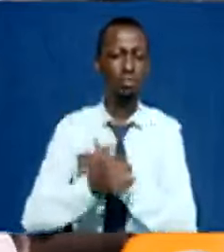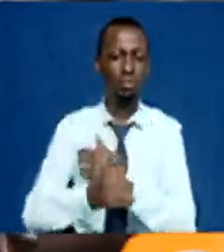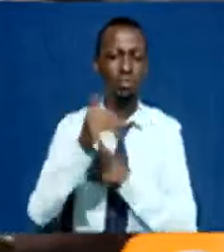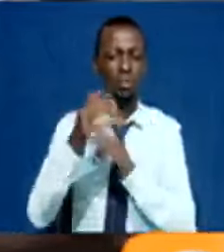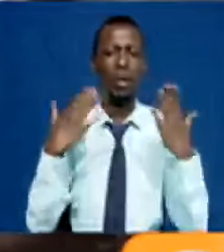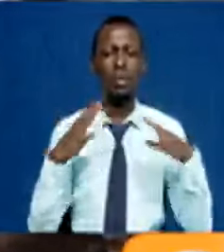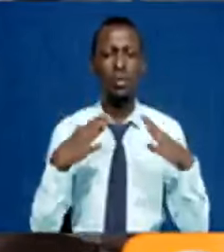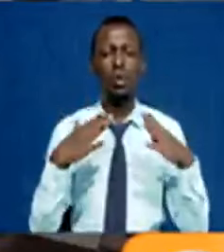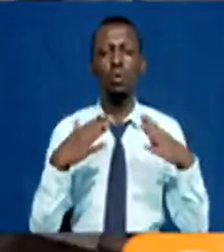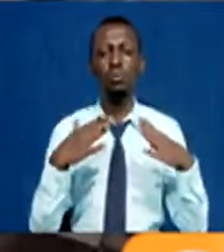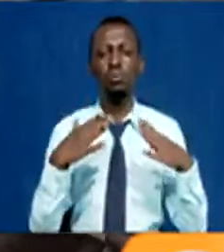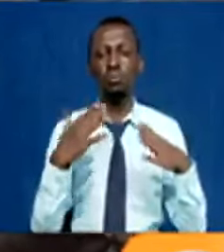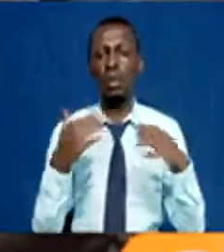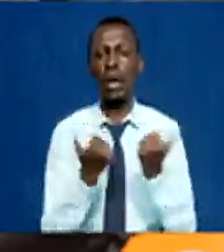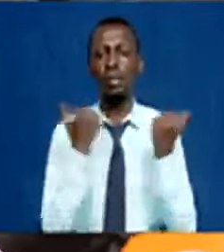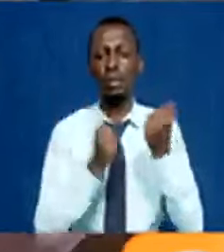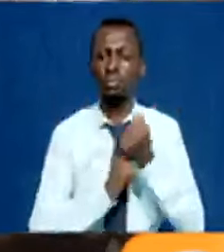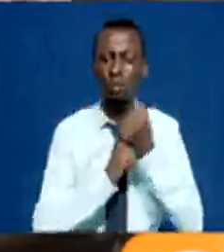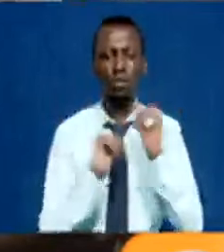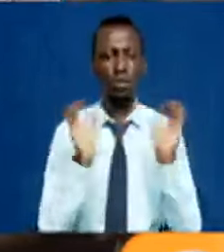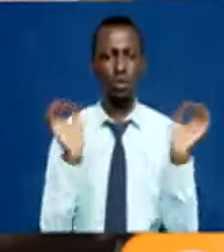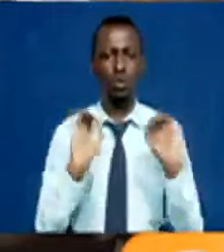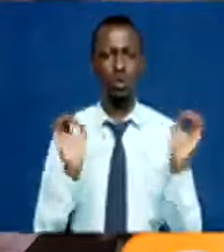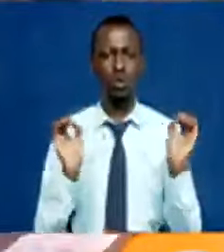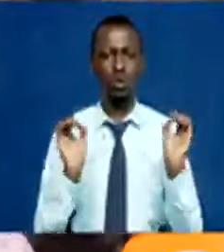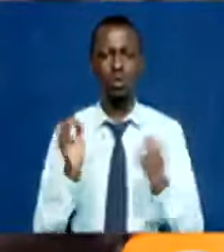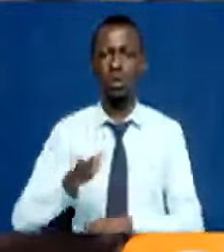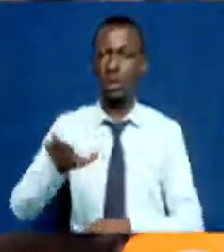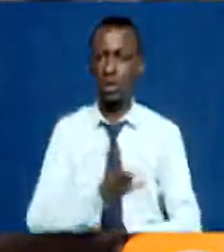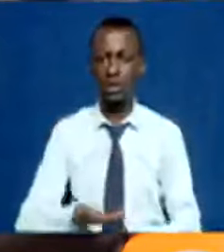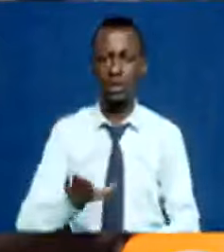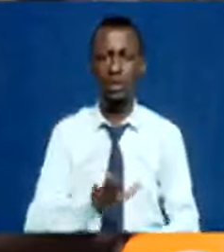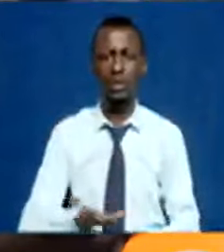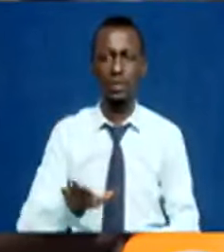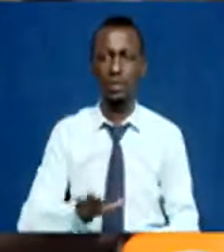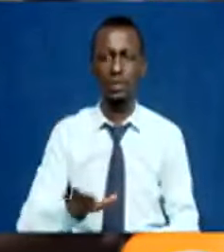watu wanaturudisha nyuma. Hiyo sehemu hiyo ya partaba huko,